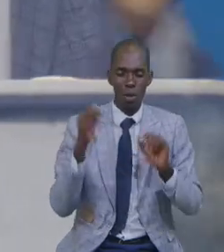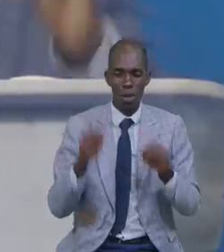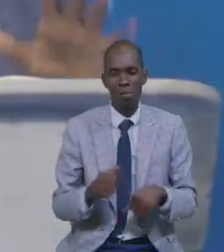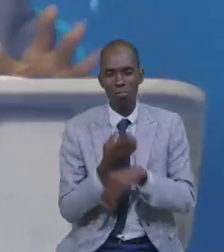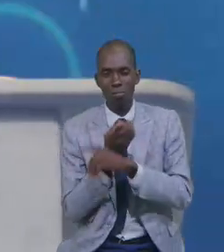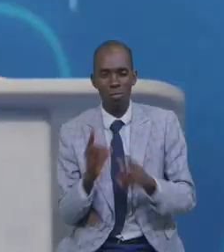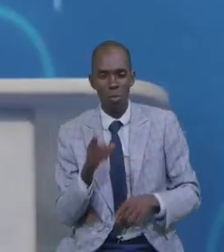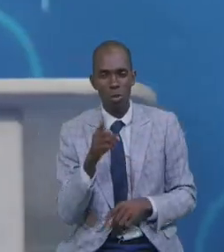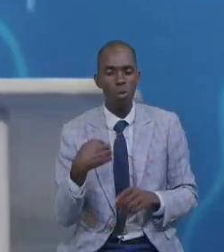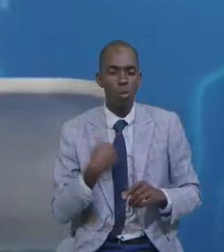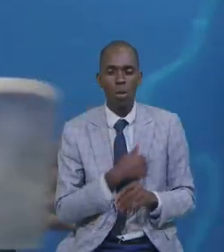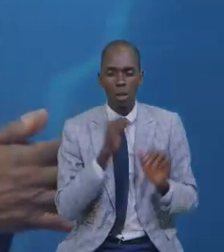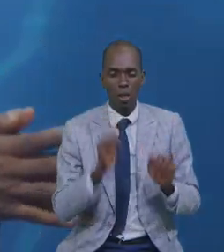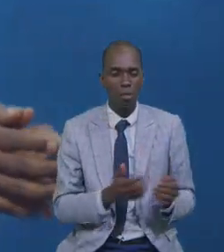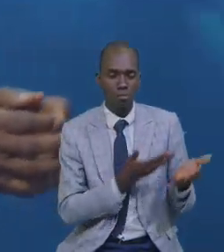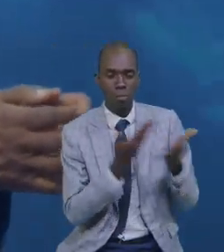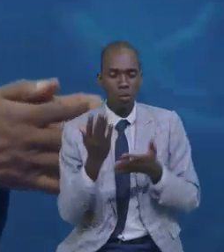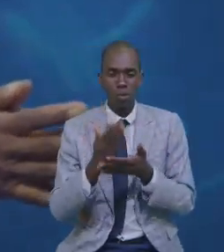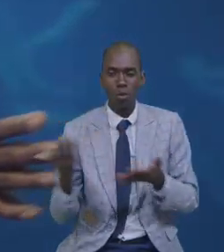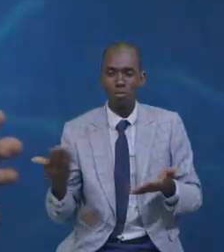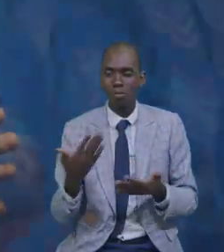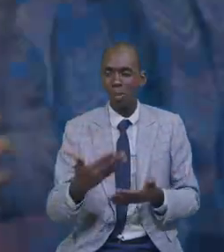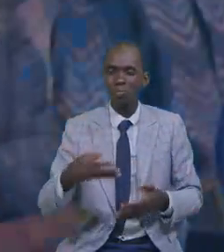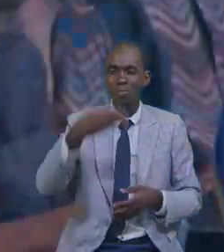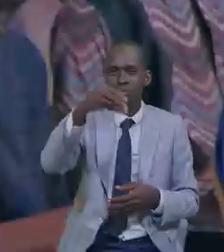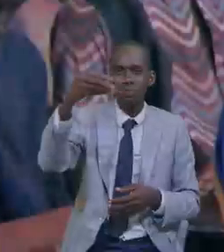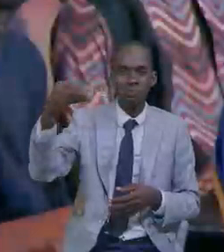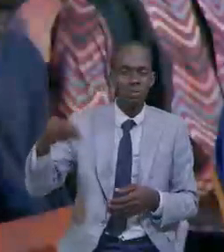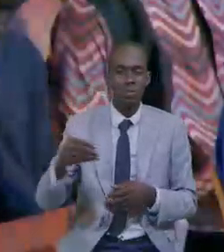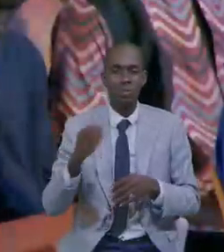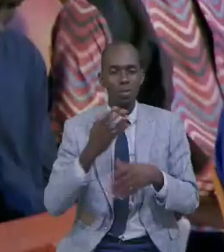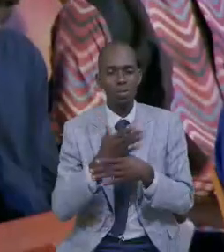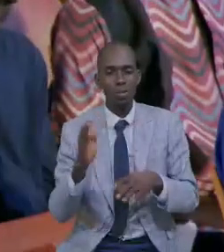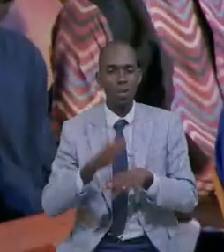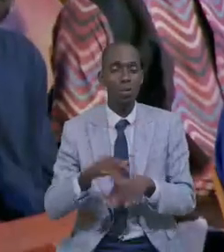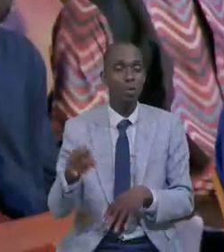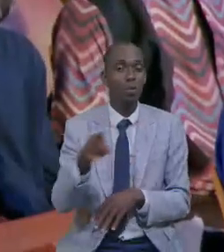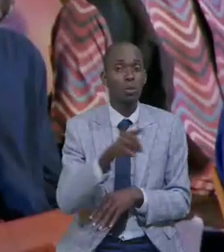can sprinkle some things on you, sometimes